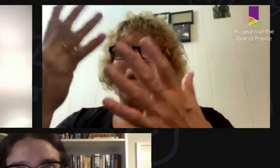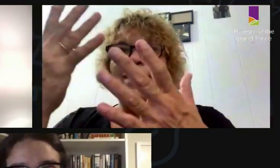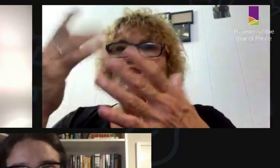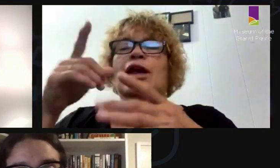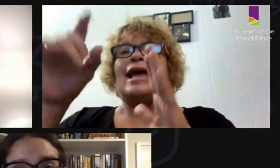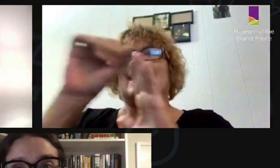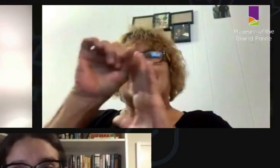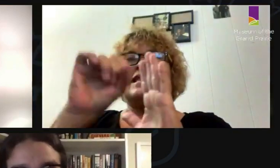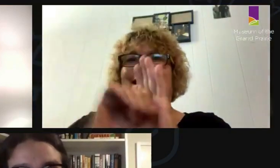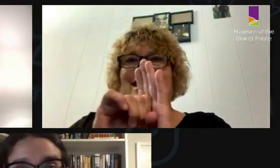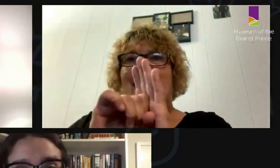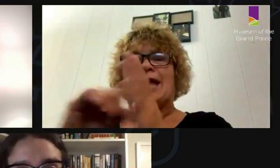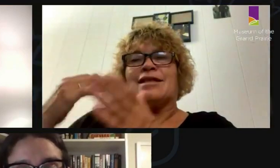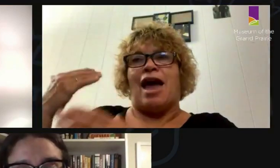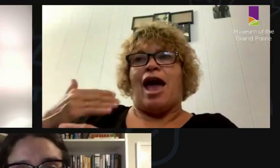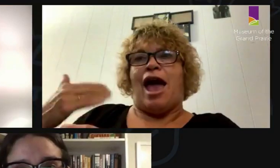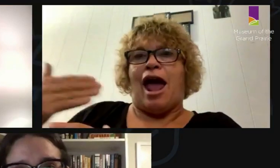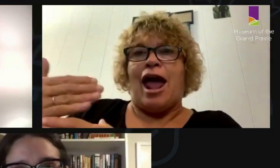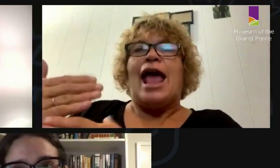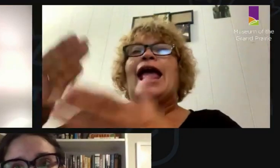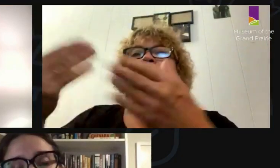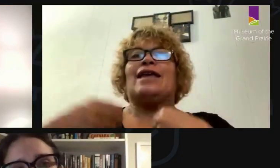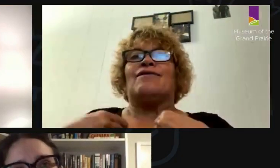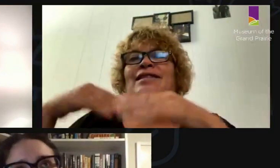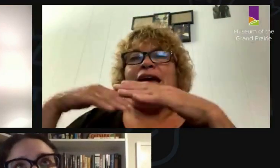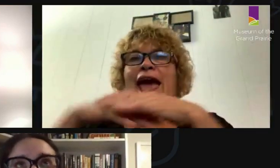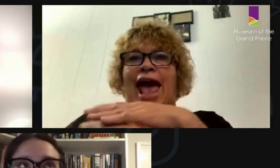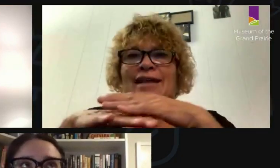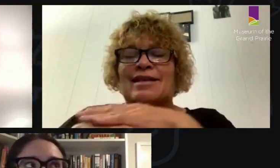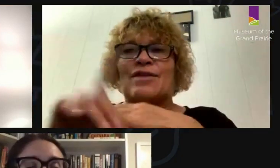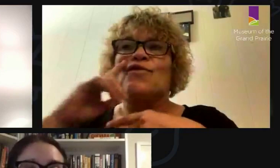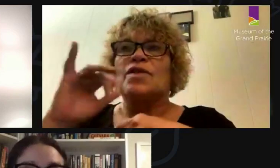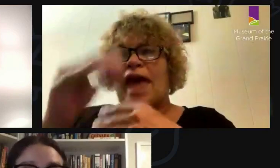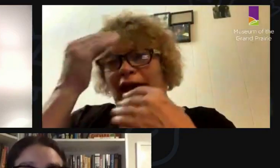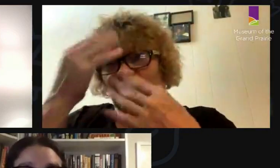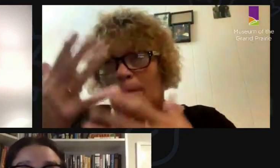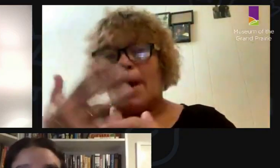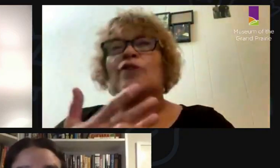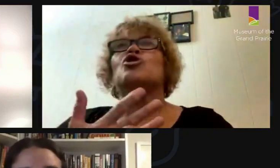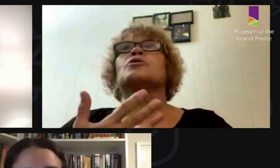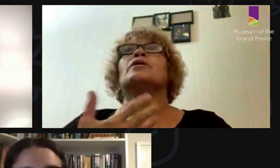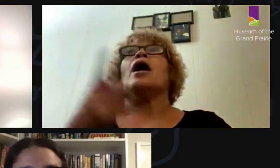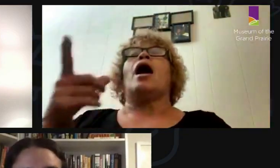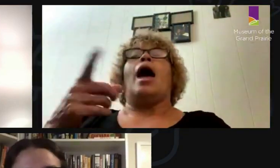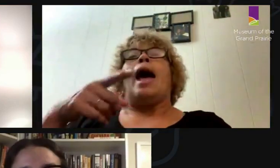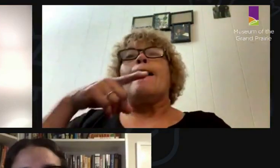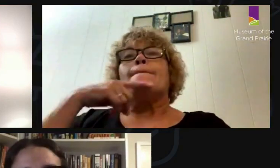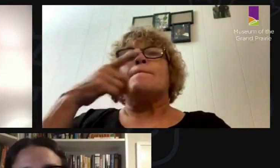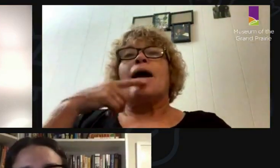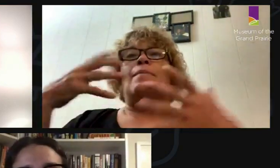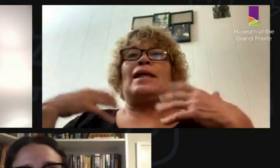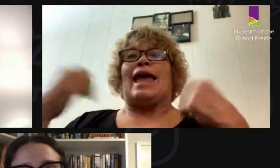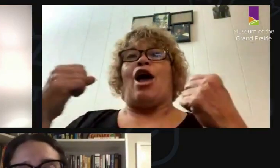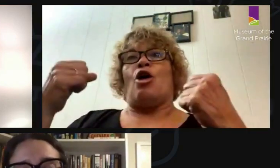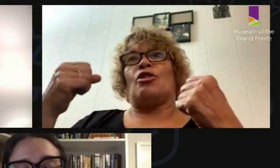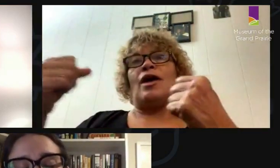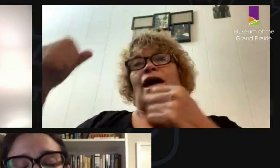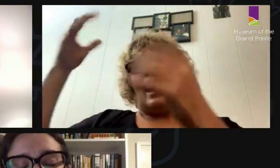state archives and getting access to that information. We also have one of our public health scholars and